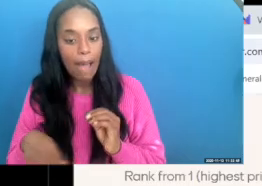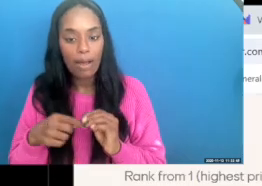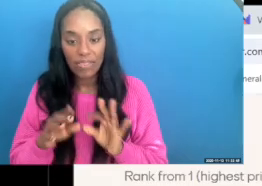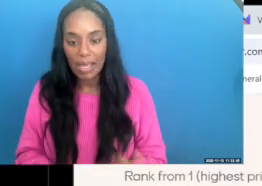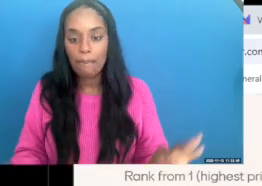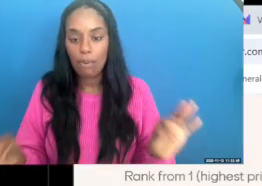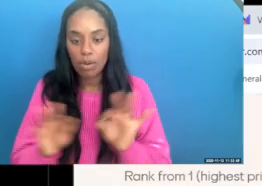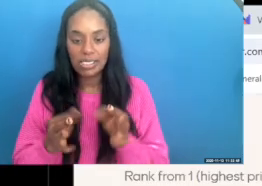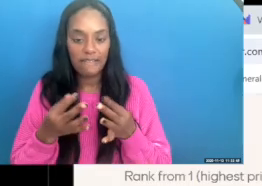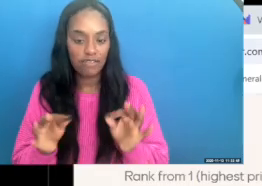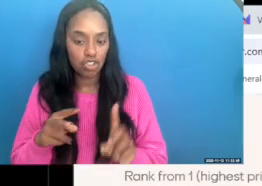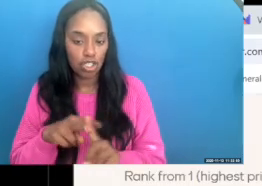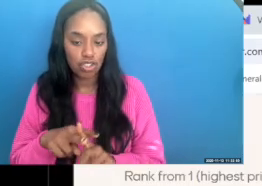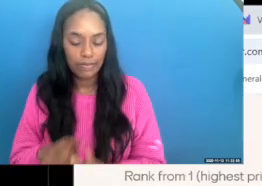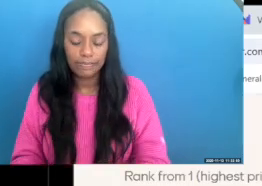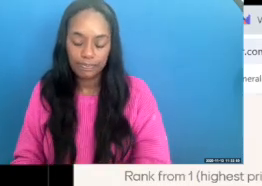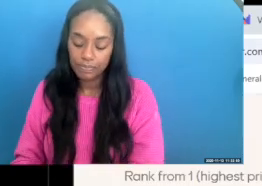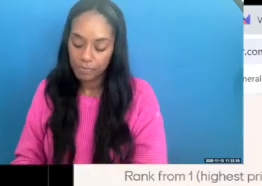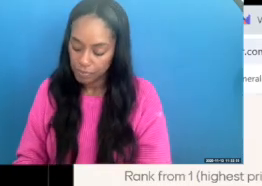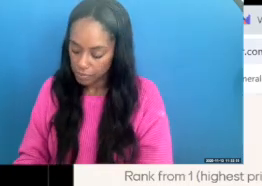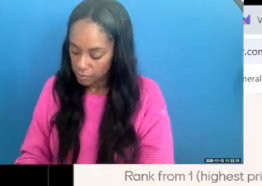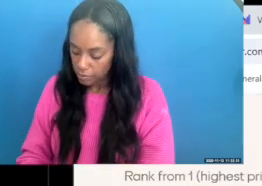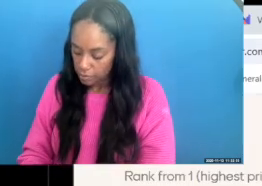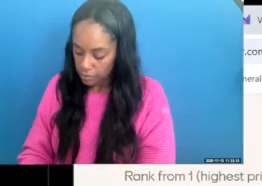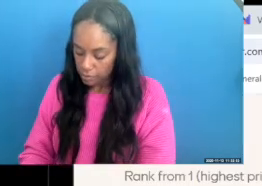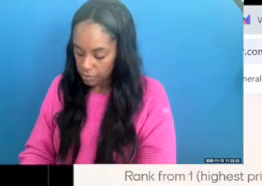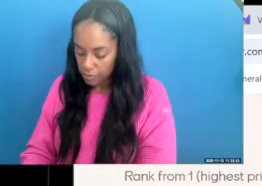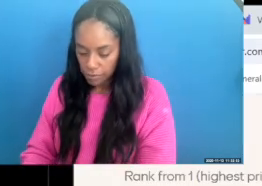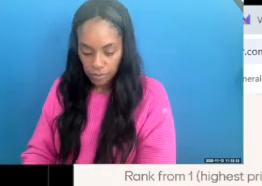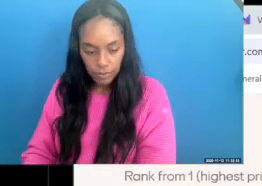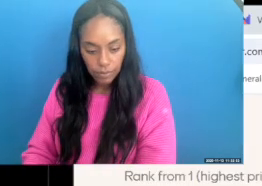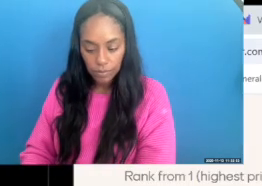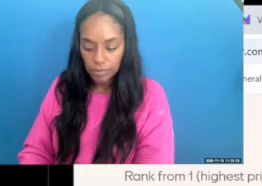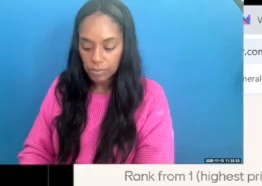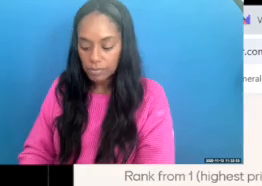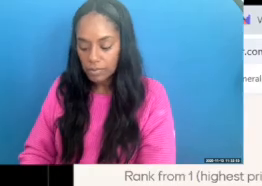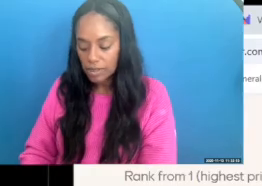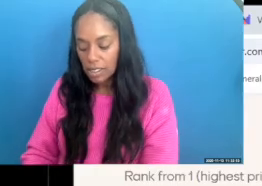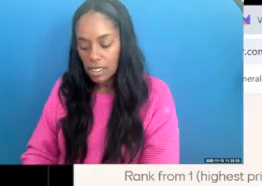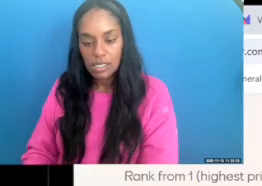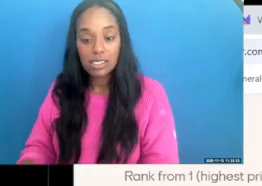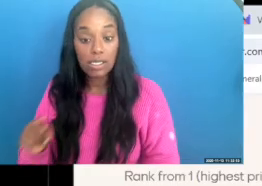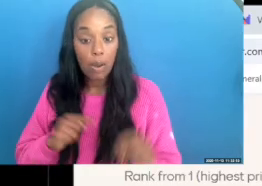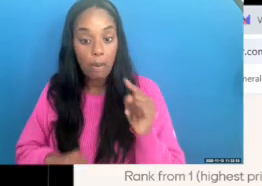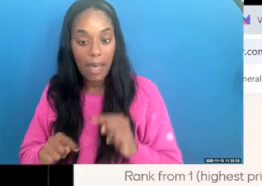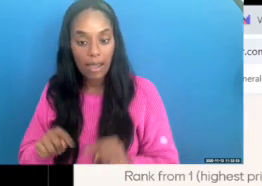want to repeat back what I've heard for many years now about the importance of it as well.